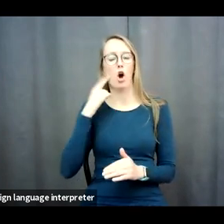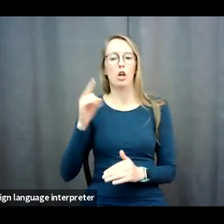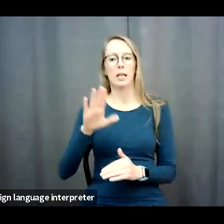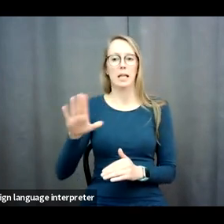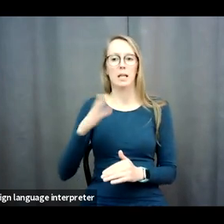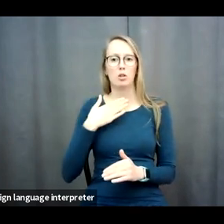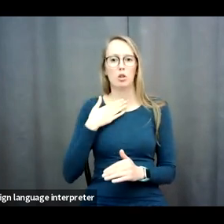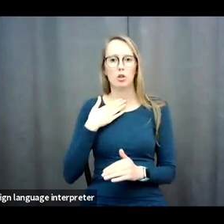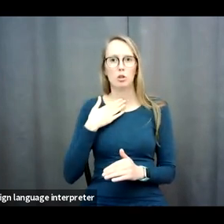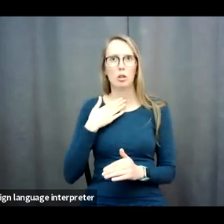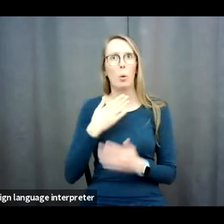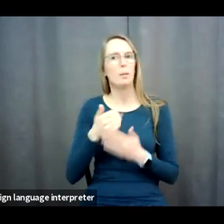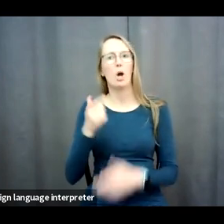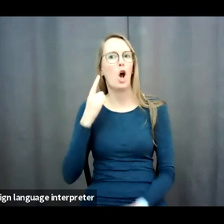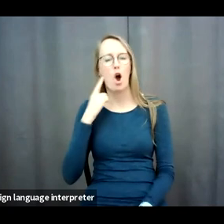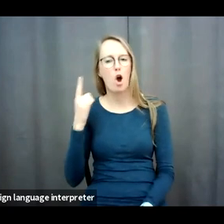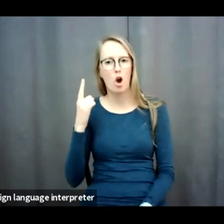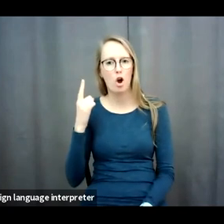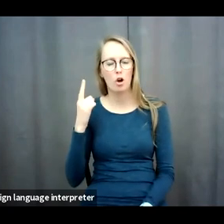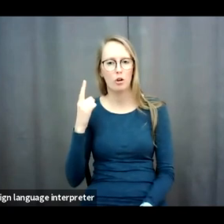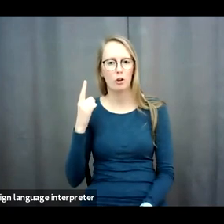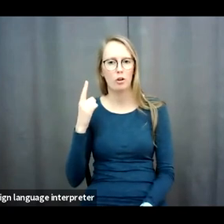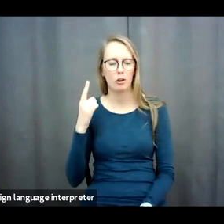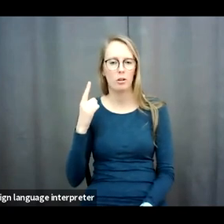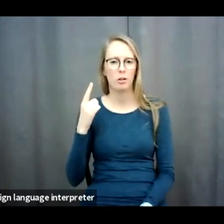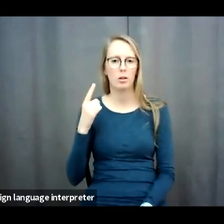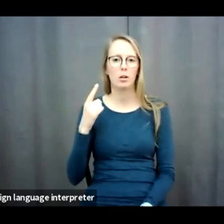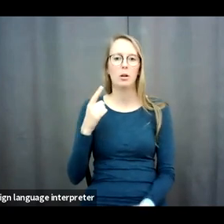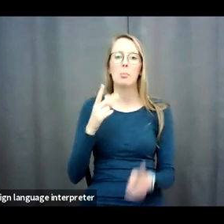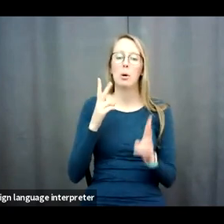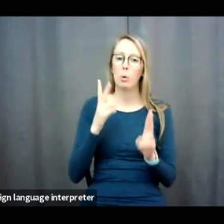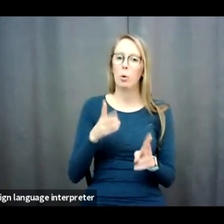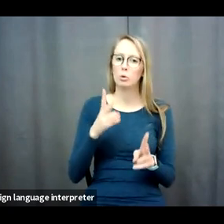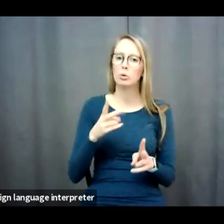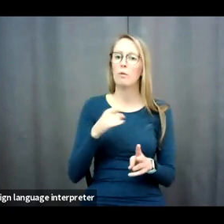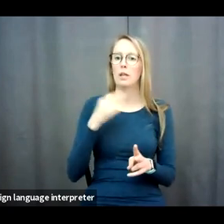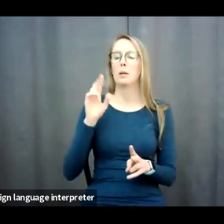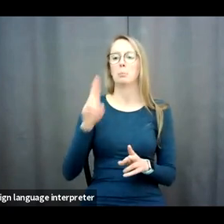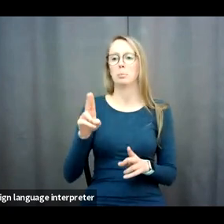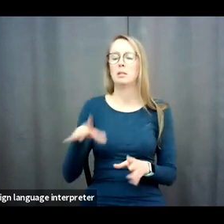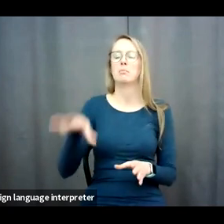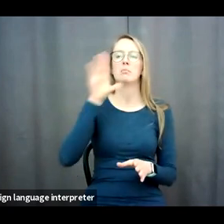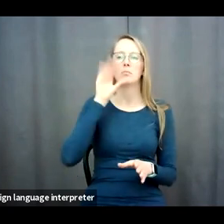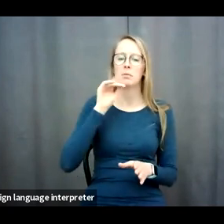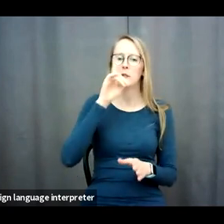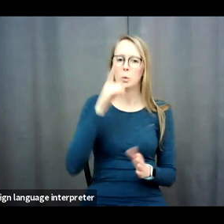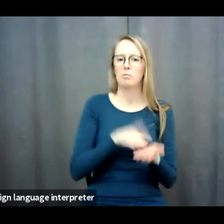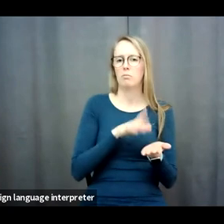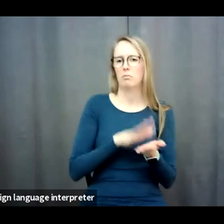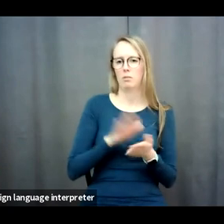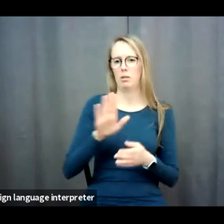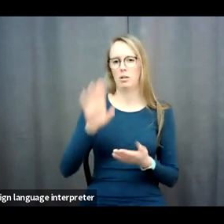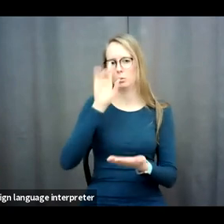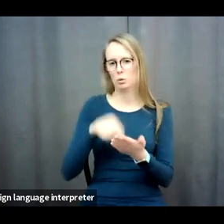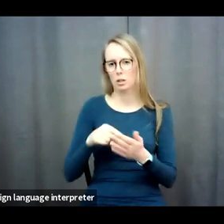not just heard, as many speakers have indicated, but really taken into account. And so in many